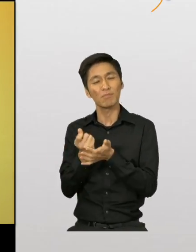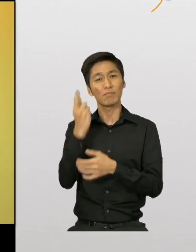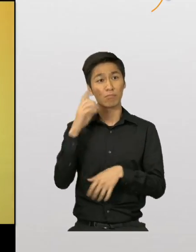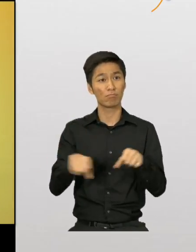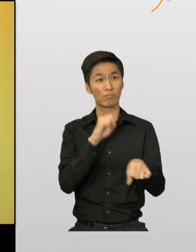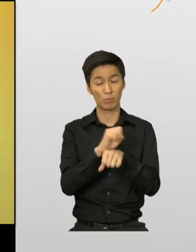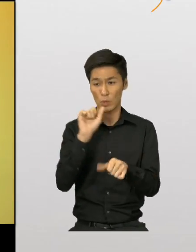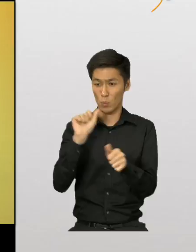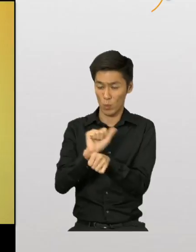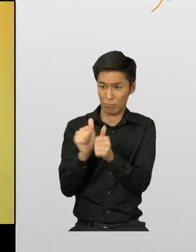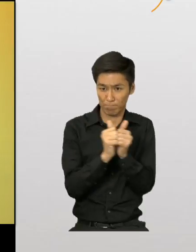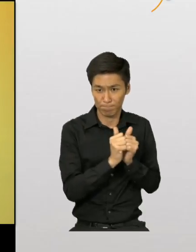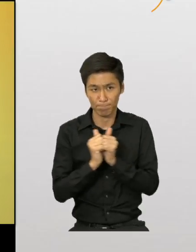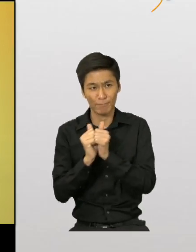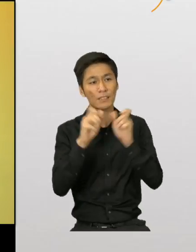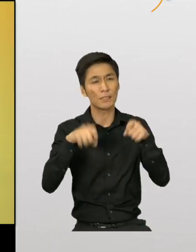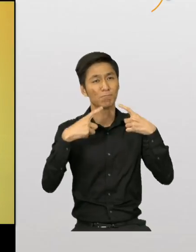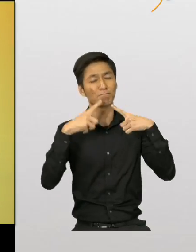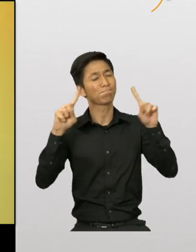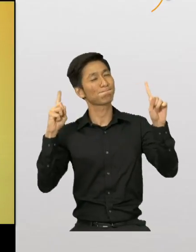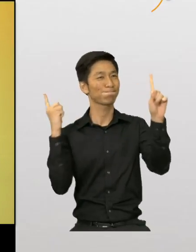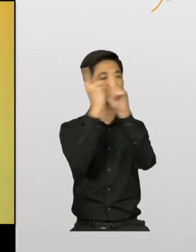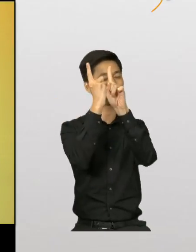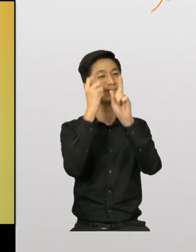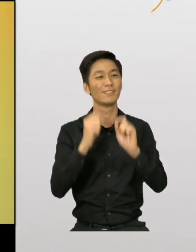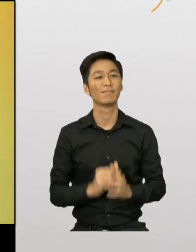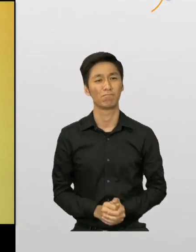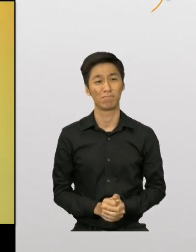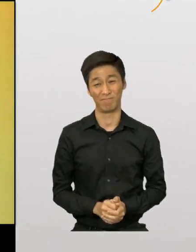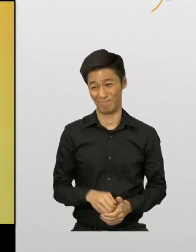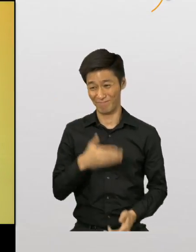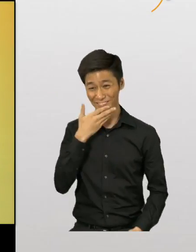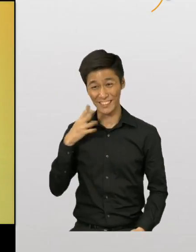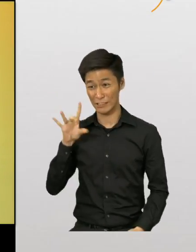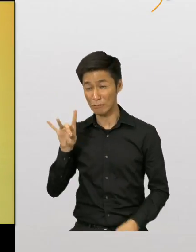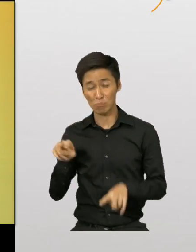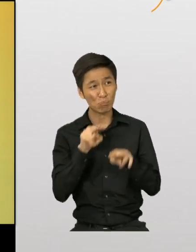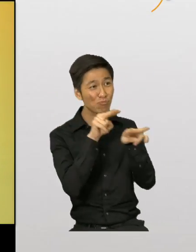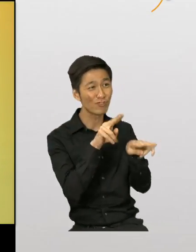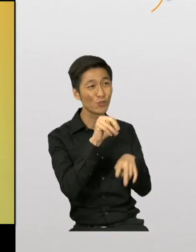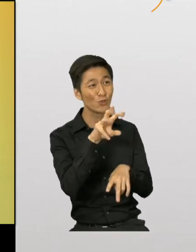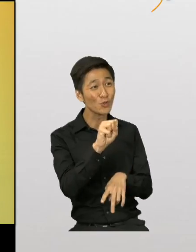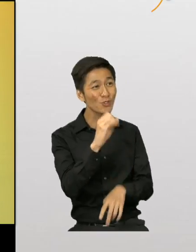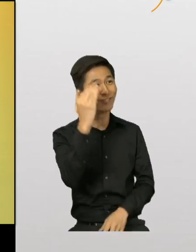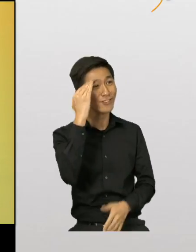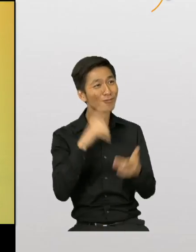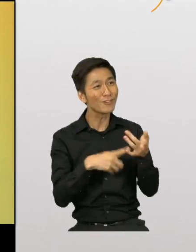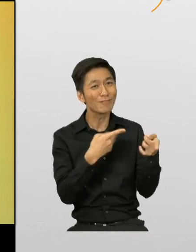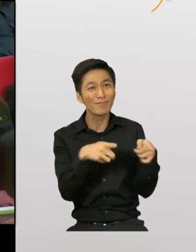great things. I'm heartened that even our 8-year-olds followed the news and knew what we were doing.